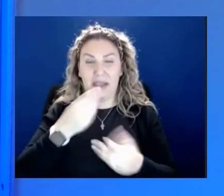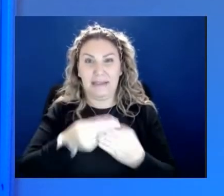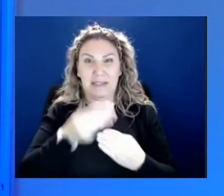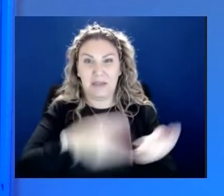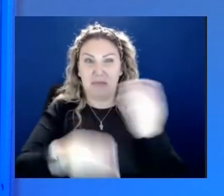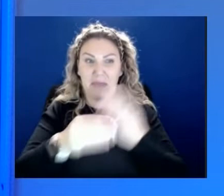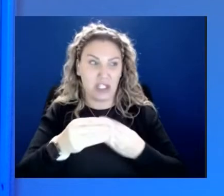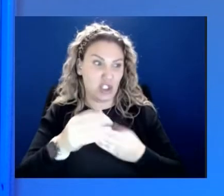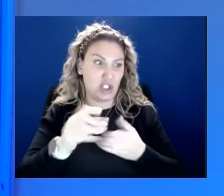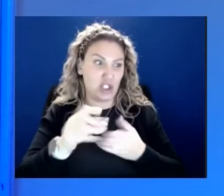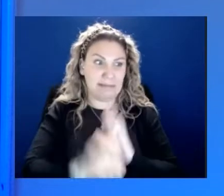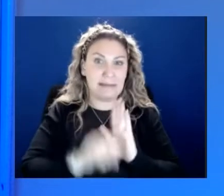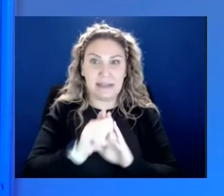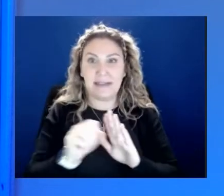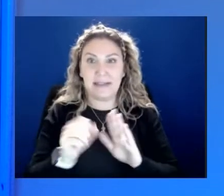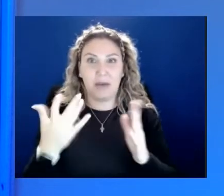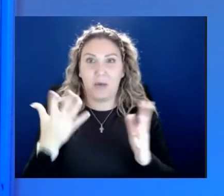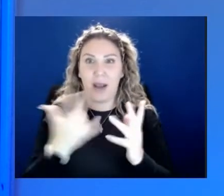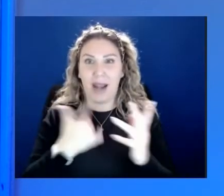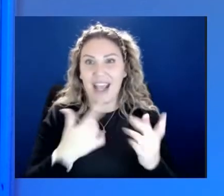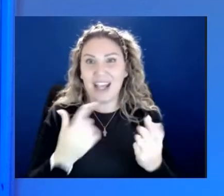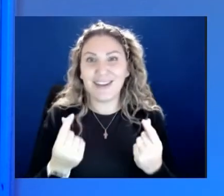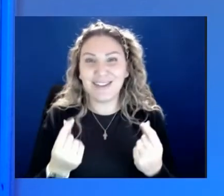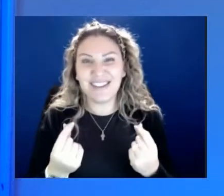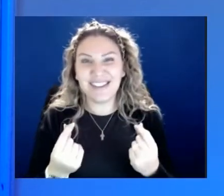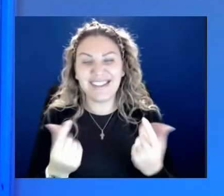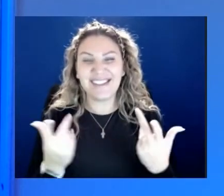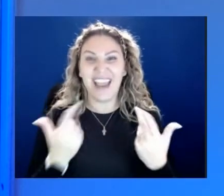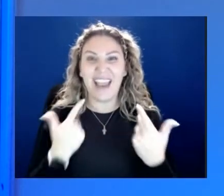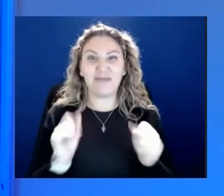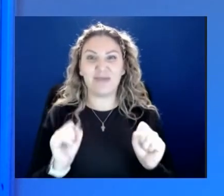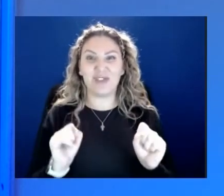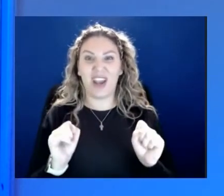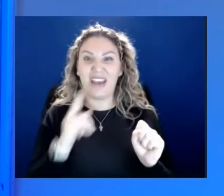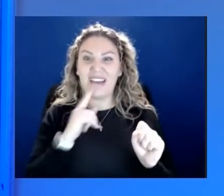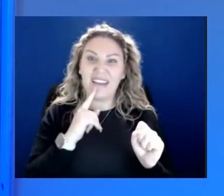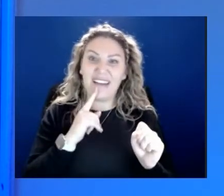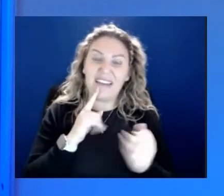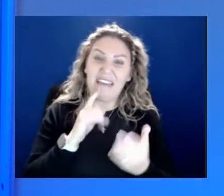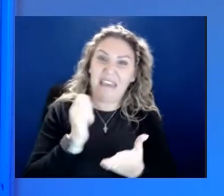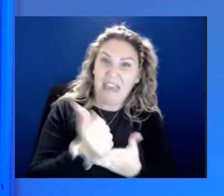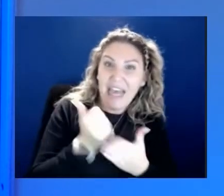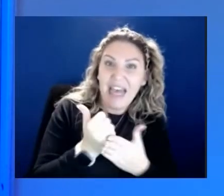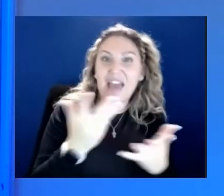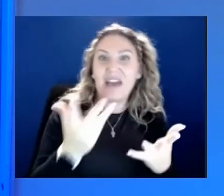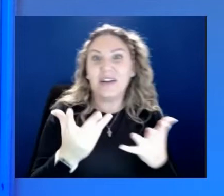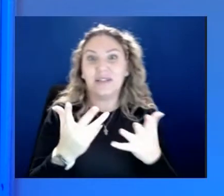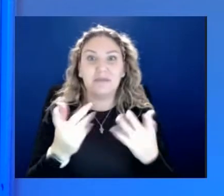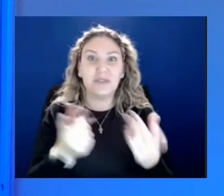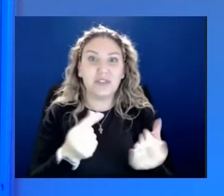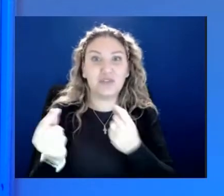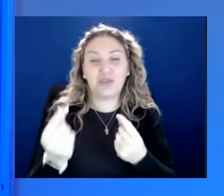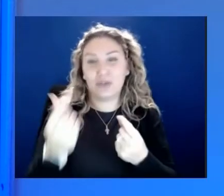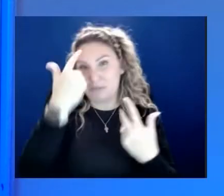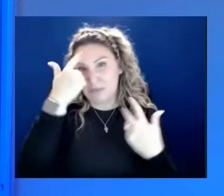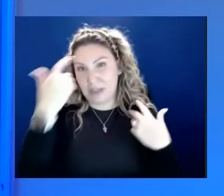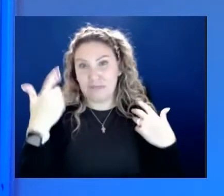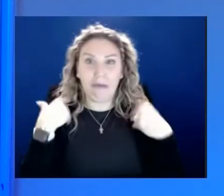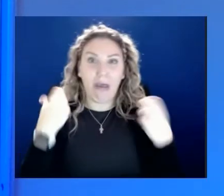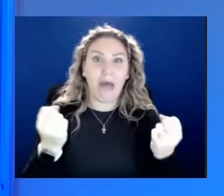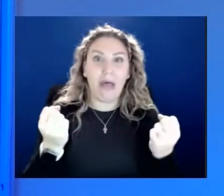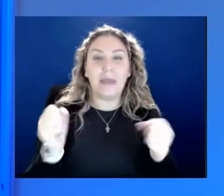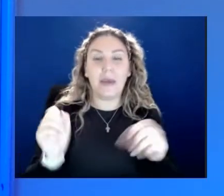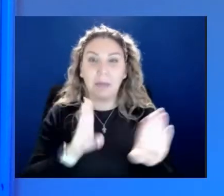of what that's because that's what I do, and I'm trying to help grow a service line, and mental and behavioral health access is so important. But it